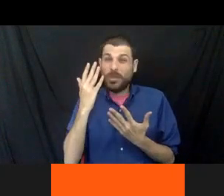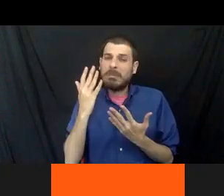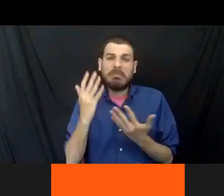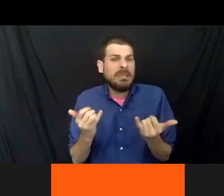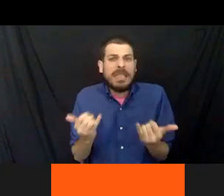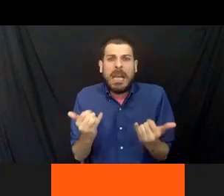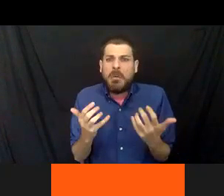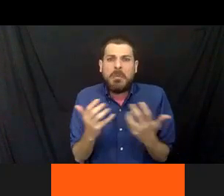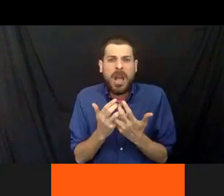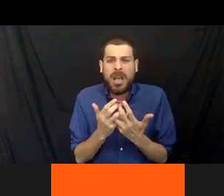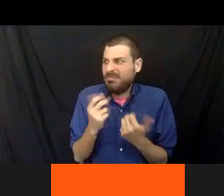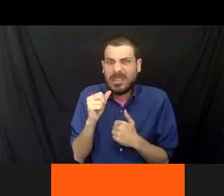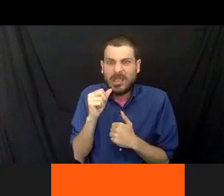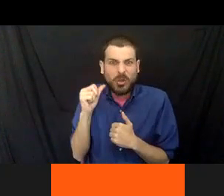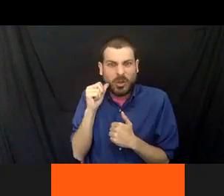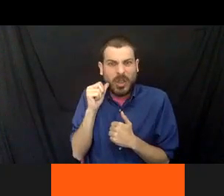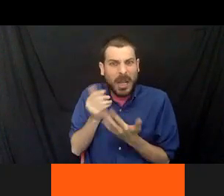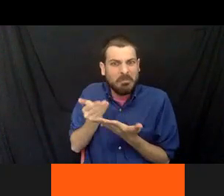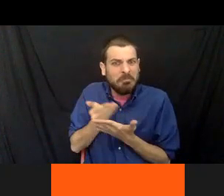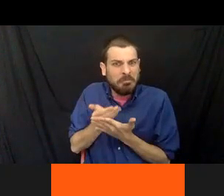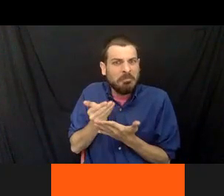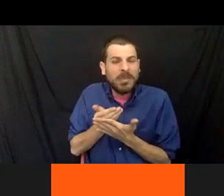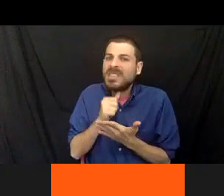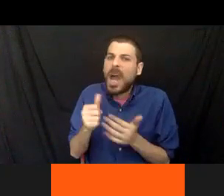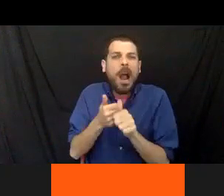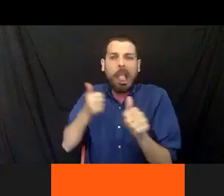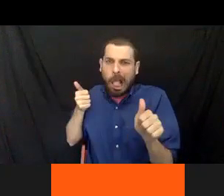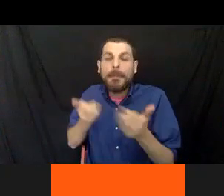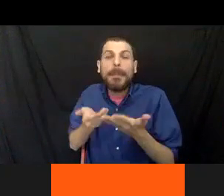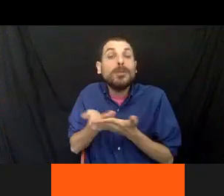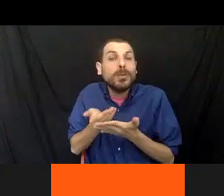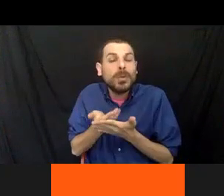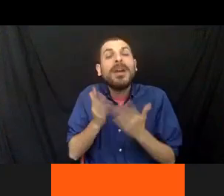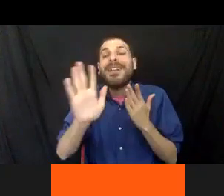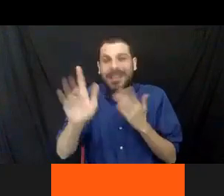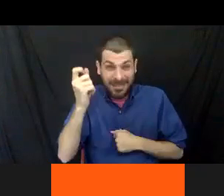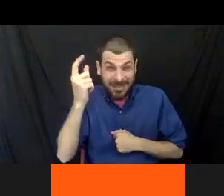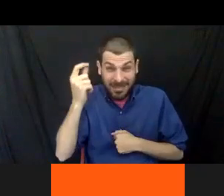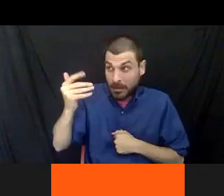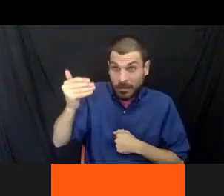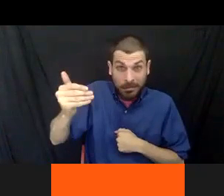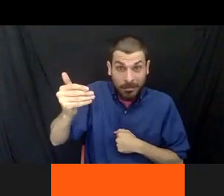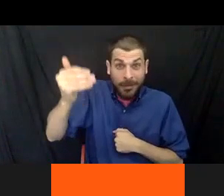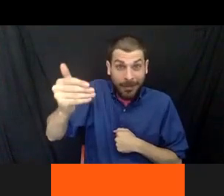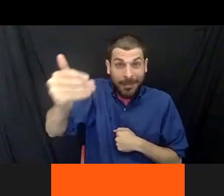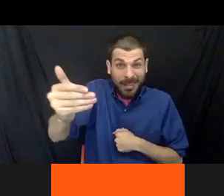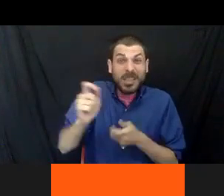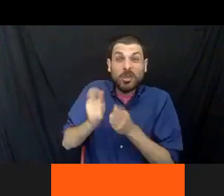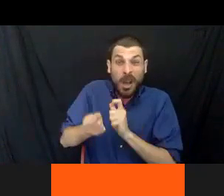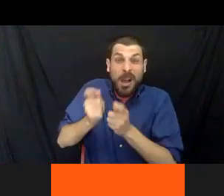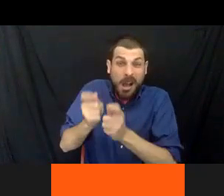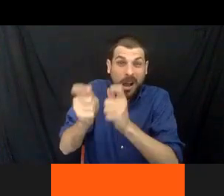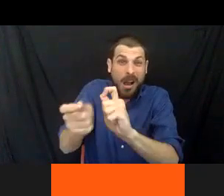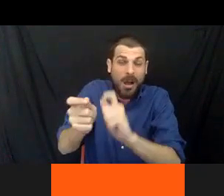and the information, as you may know, is changing rapidly in this area. So just